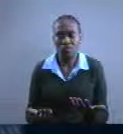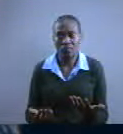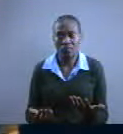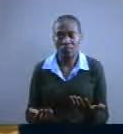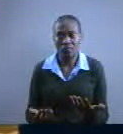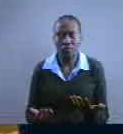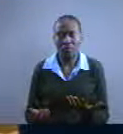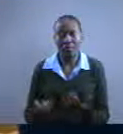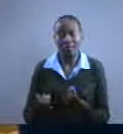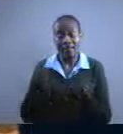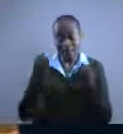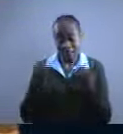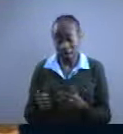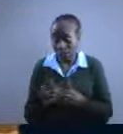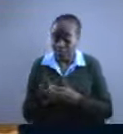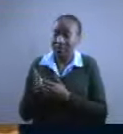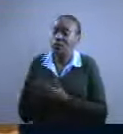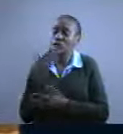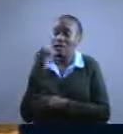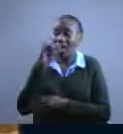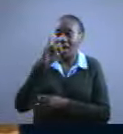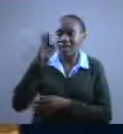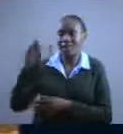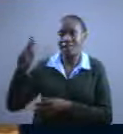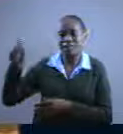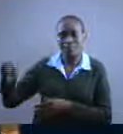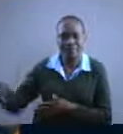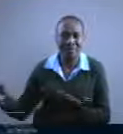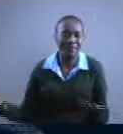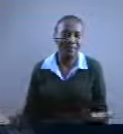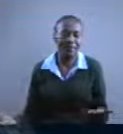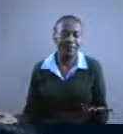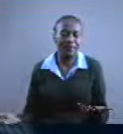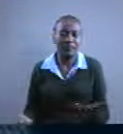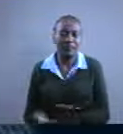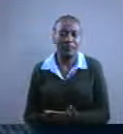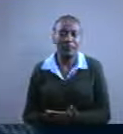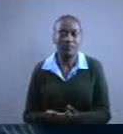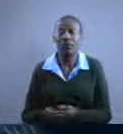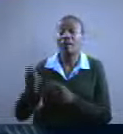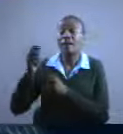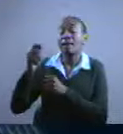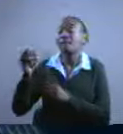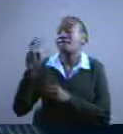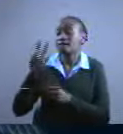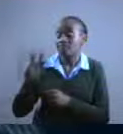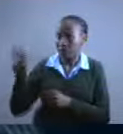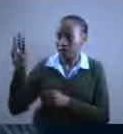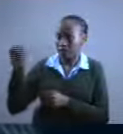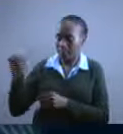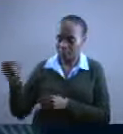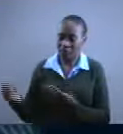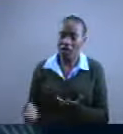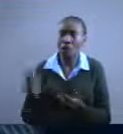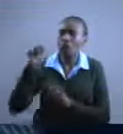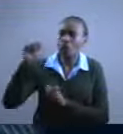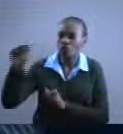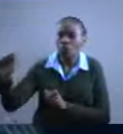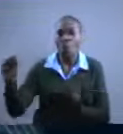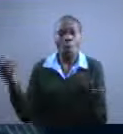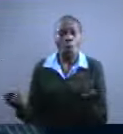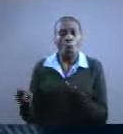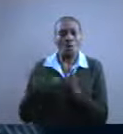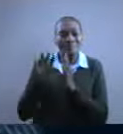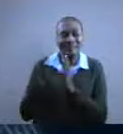saying nothing about us without us. Honorable Van der Merwe, where are your